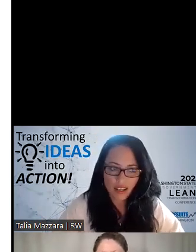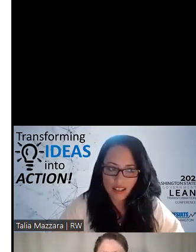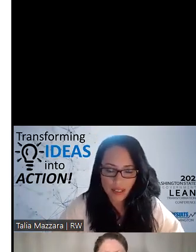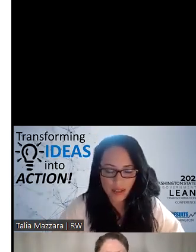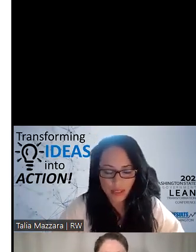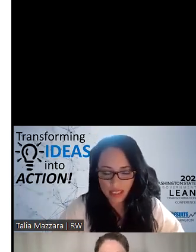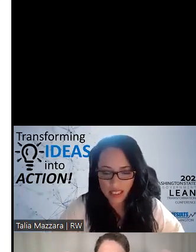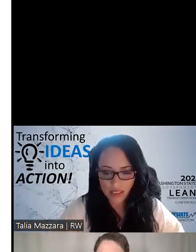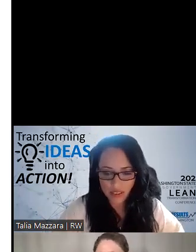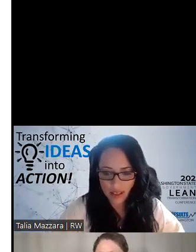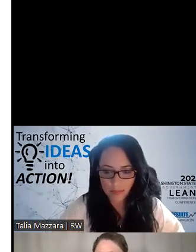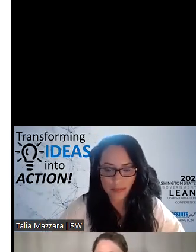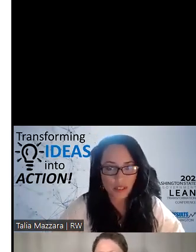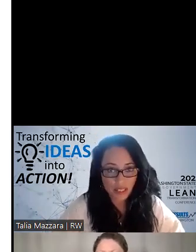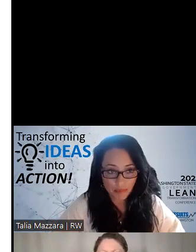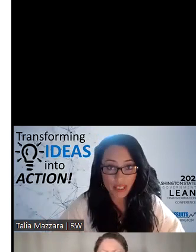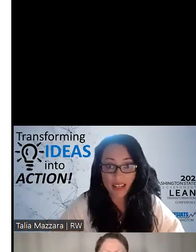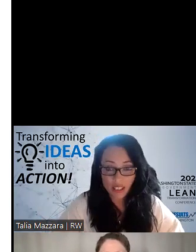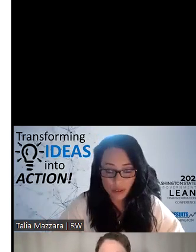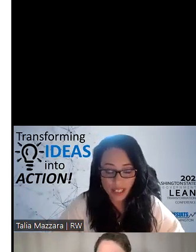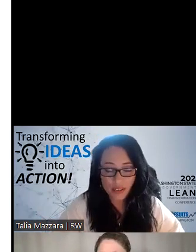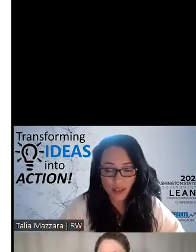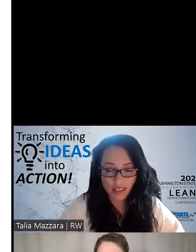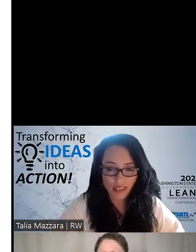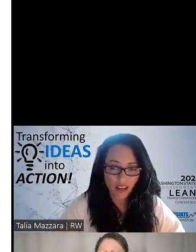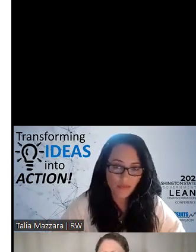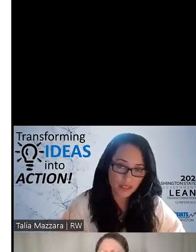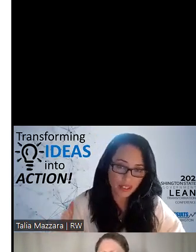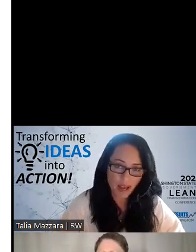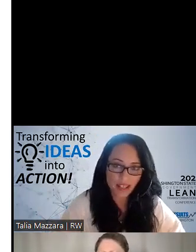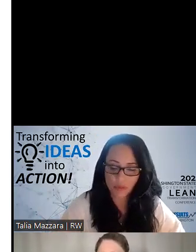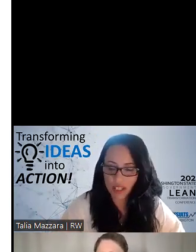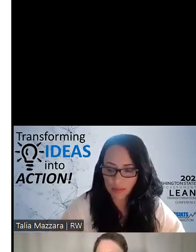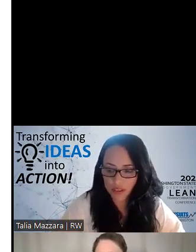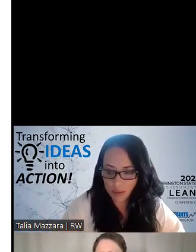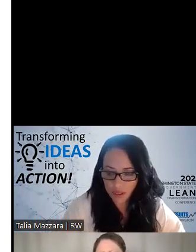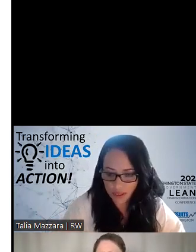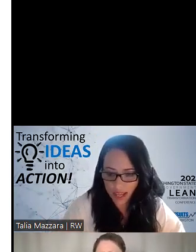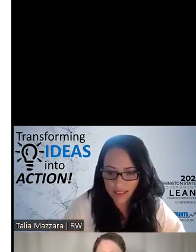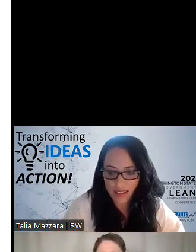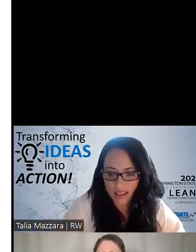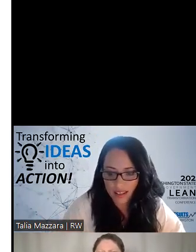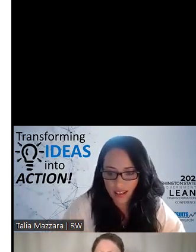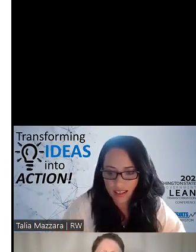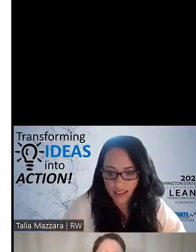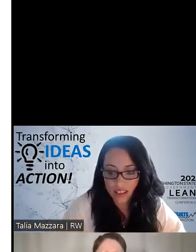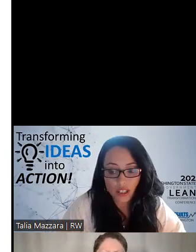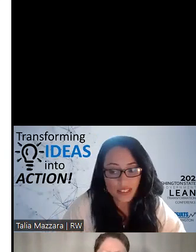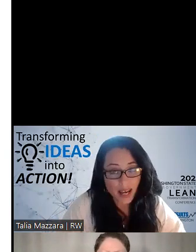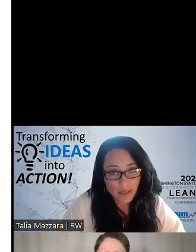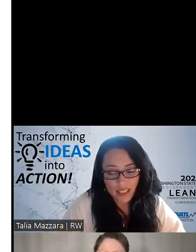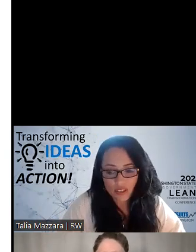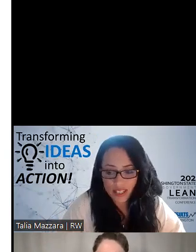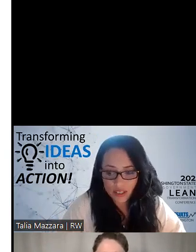a document that we link, you can put that in Q&A as well, and then our folks on the back end will help to troubleshoot that. The